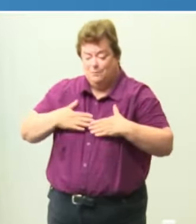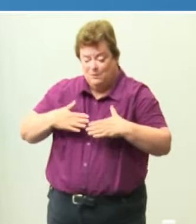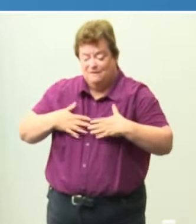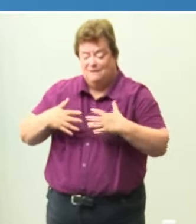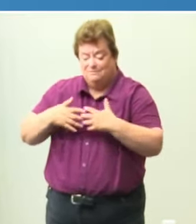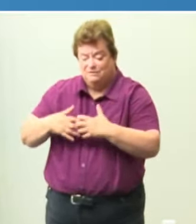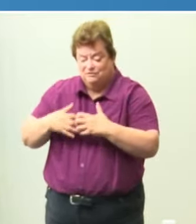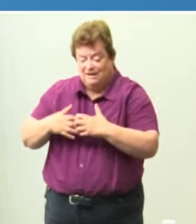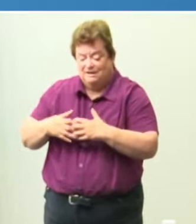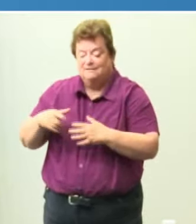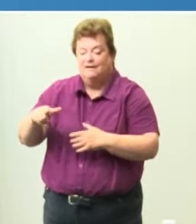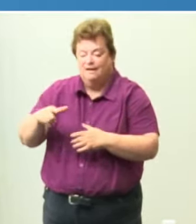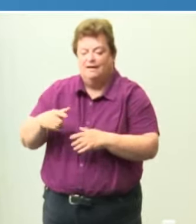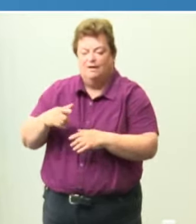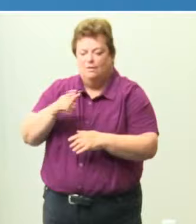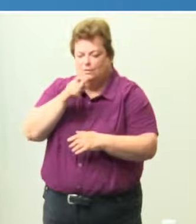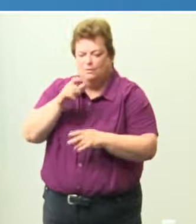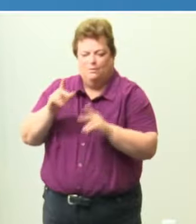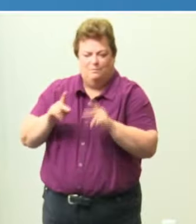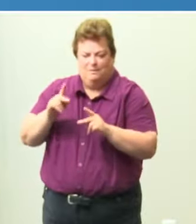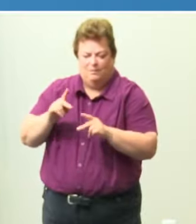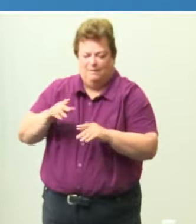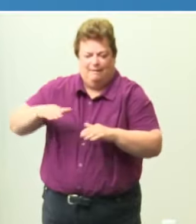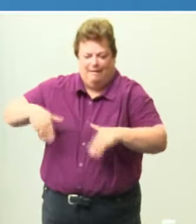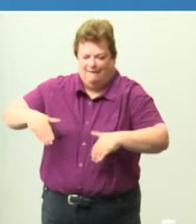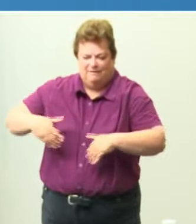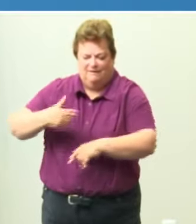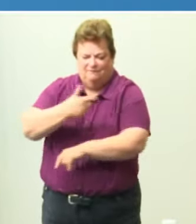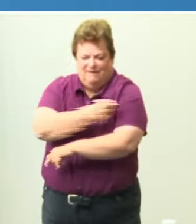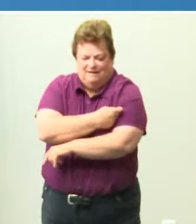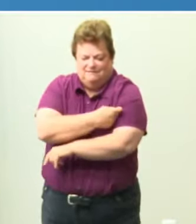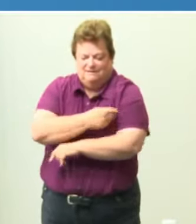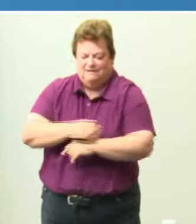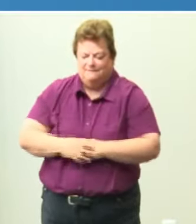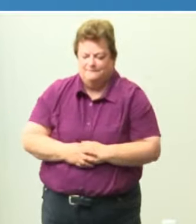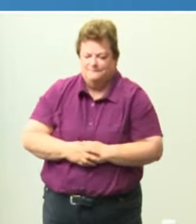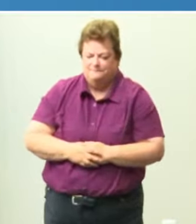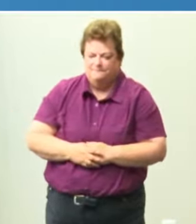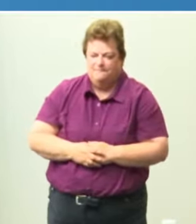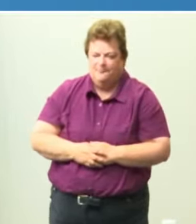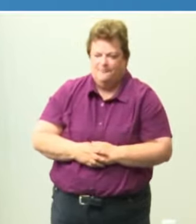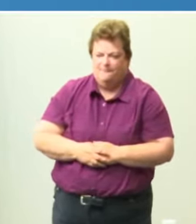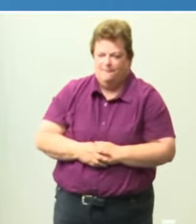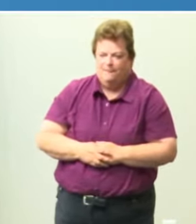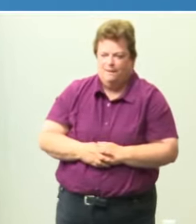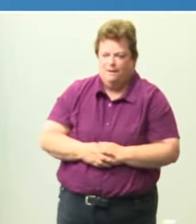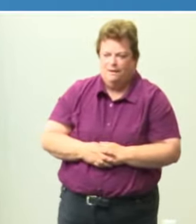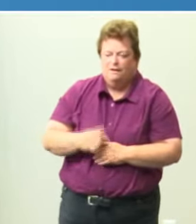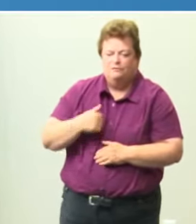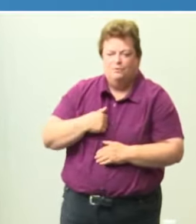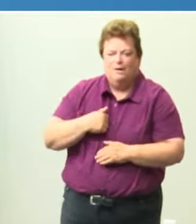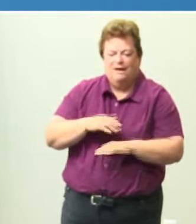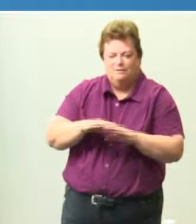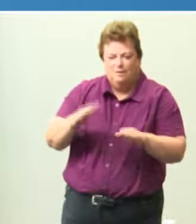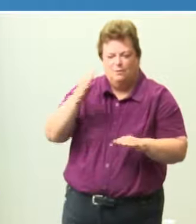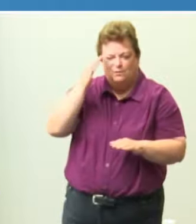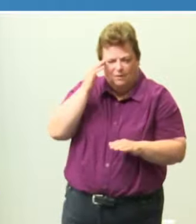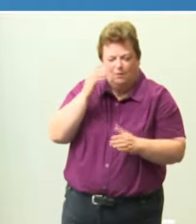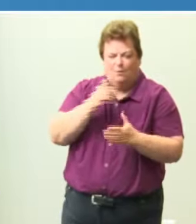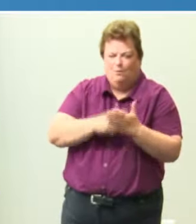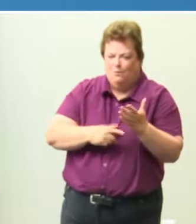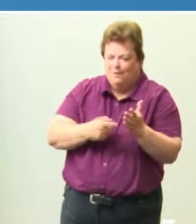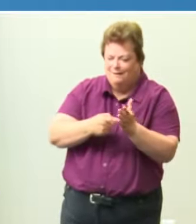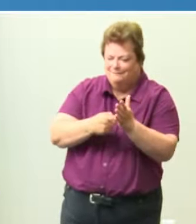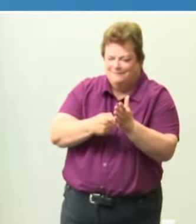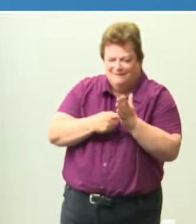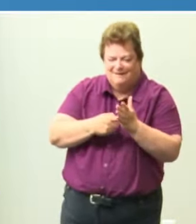88% are hospitalized that are unvaccinated in total. And so I don't know what it's going to take